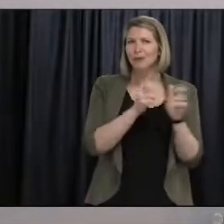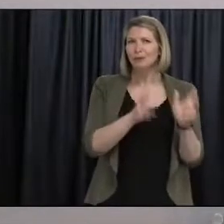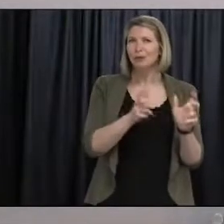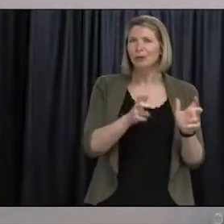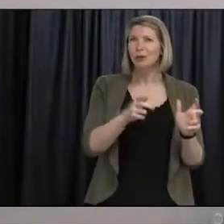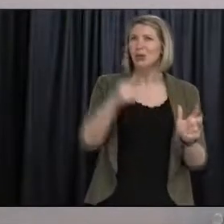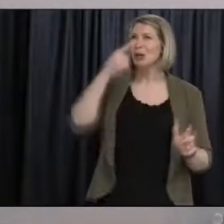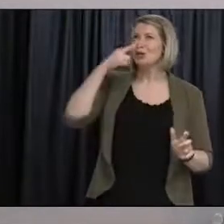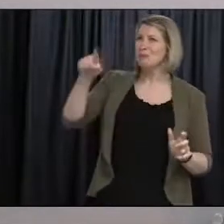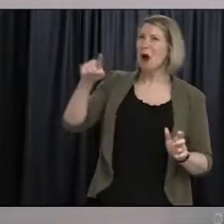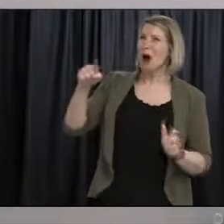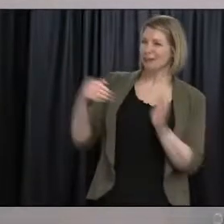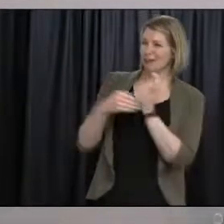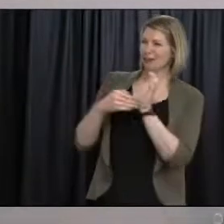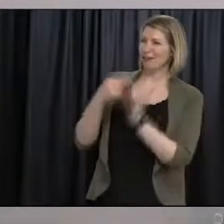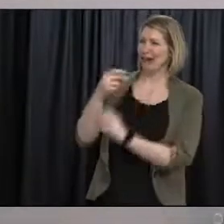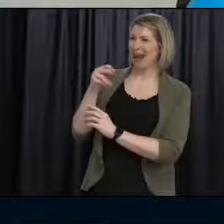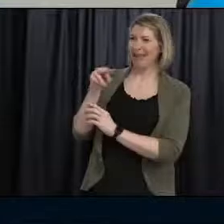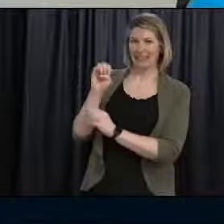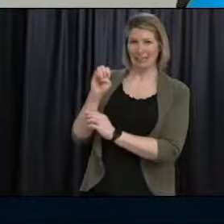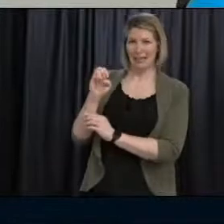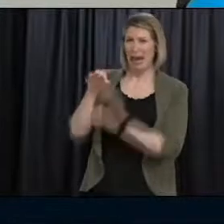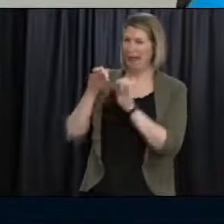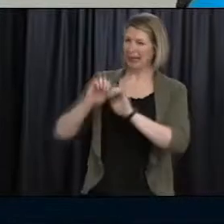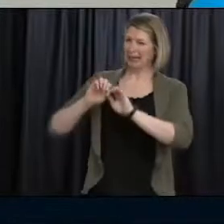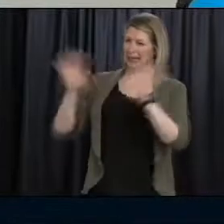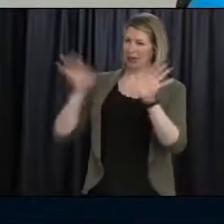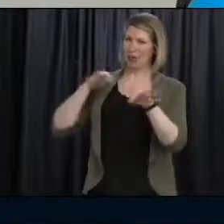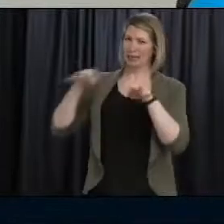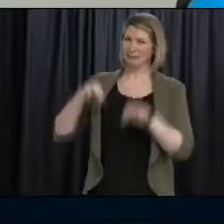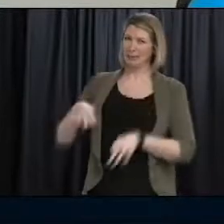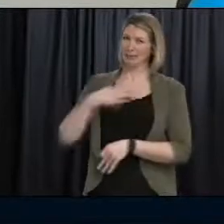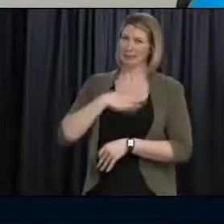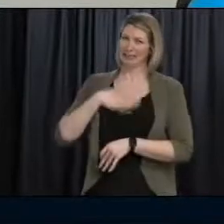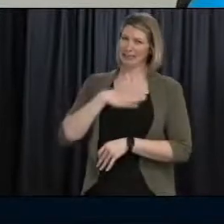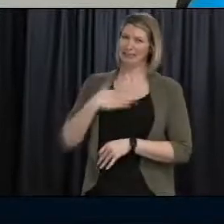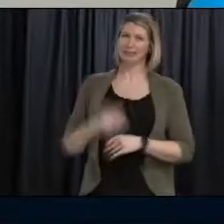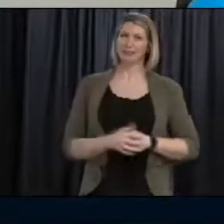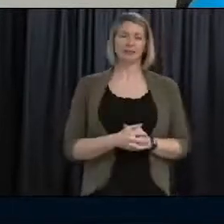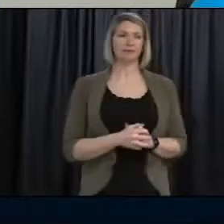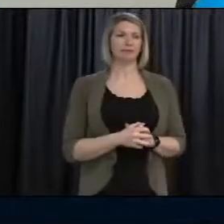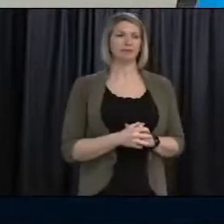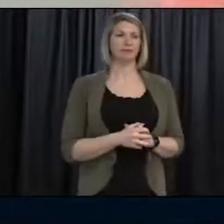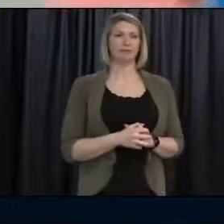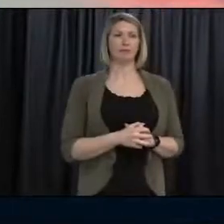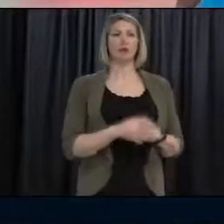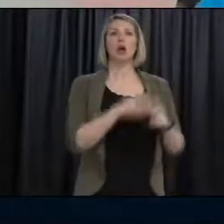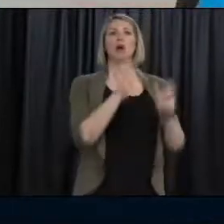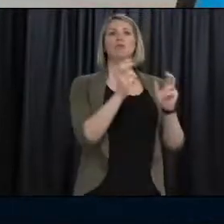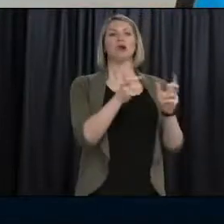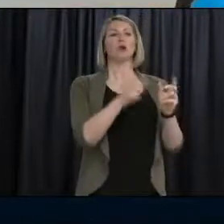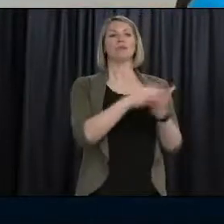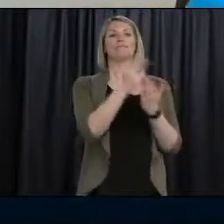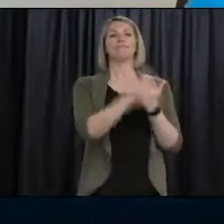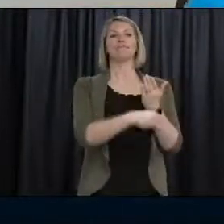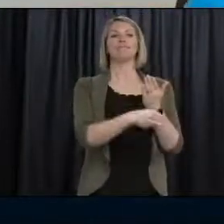English, can you explain what that means? The software couldn't cope. with the